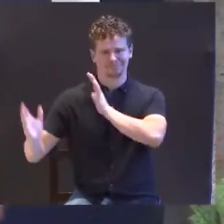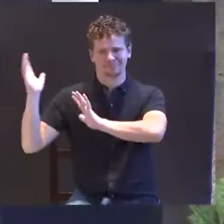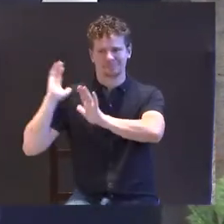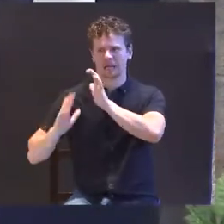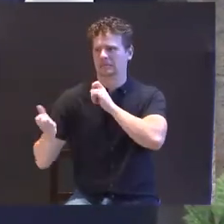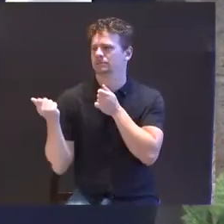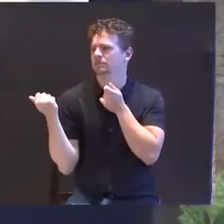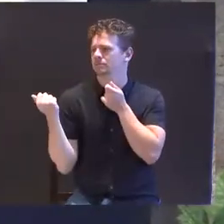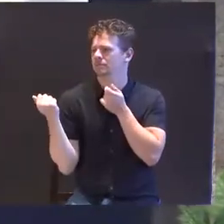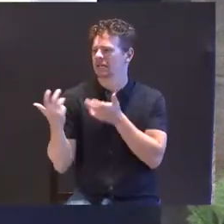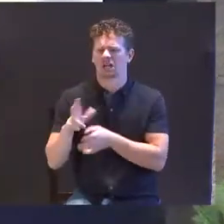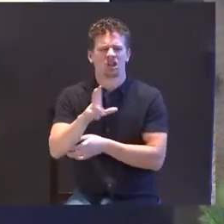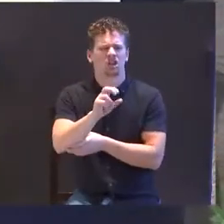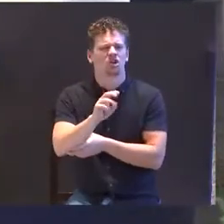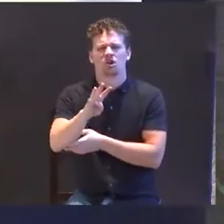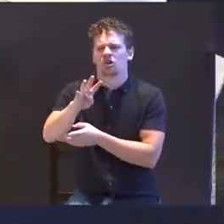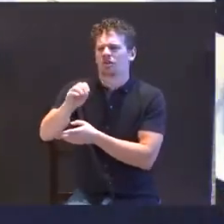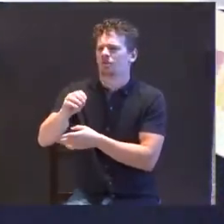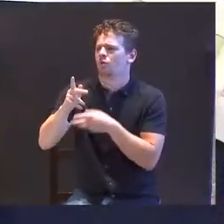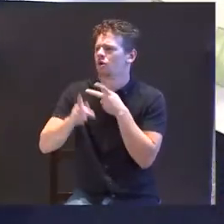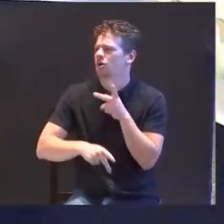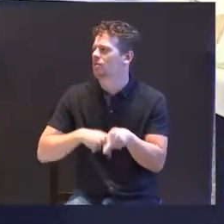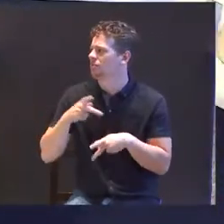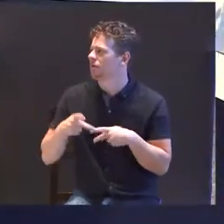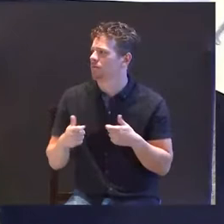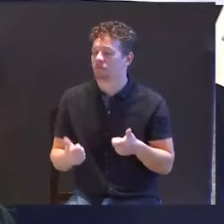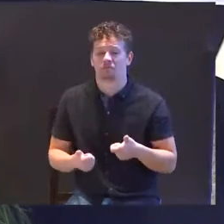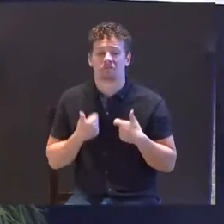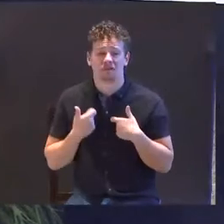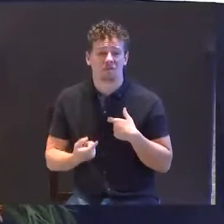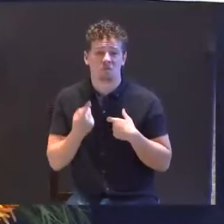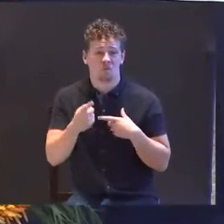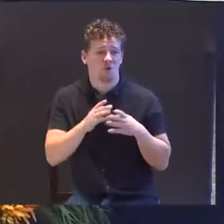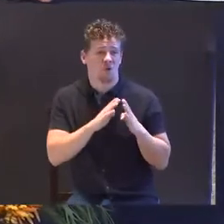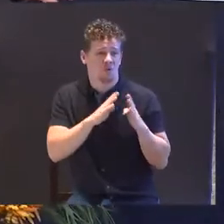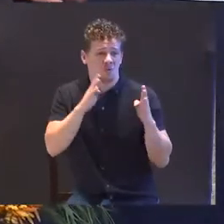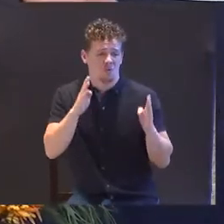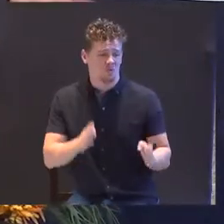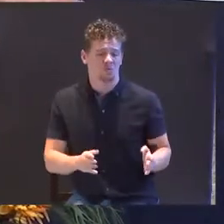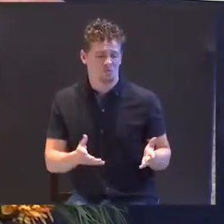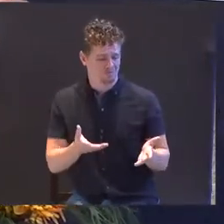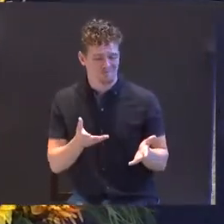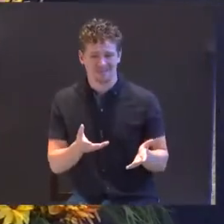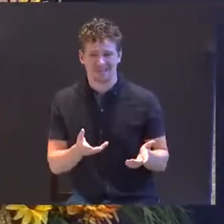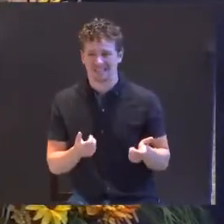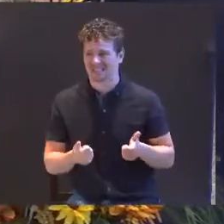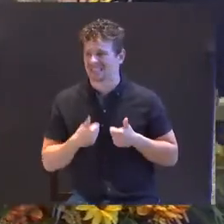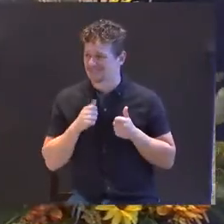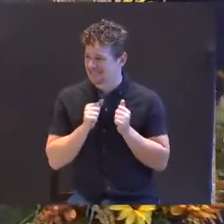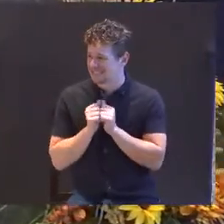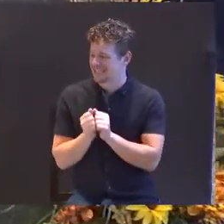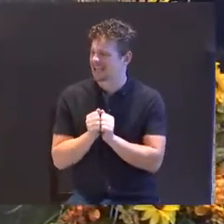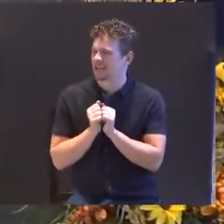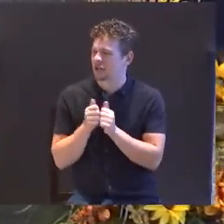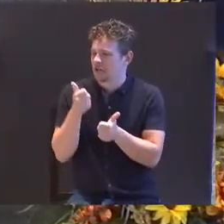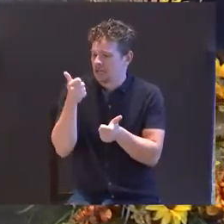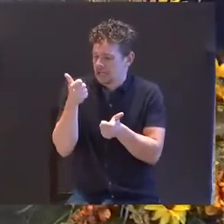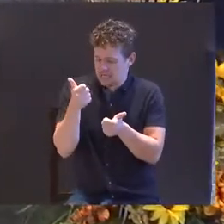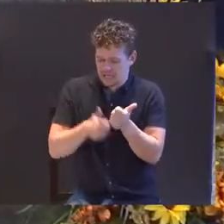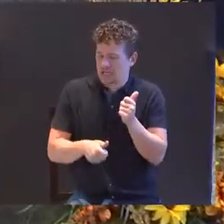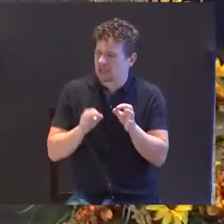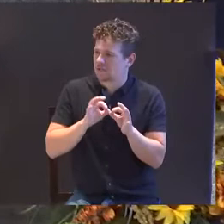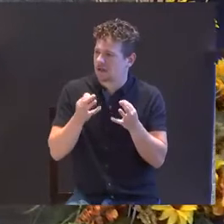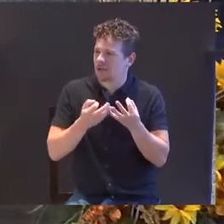as 30, 40 people living in a home. And each family, of course, had their own